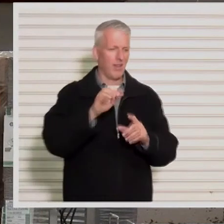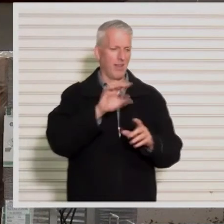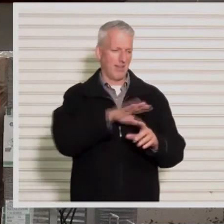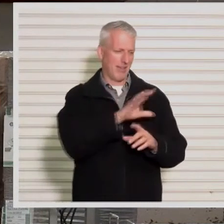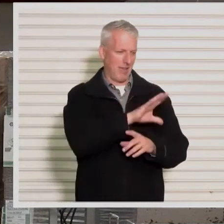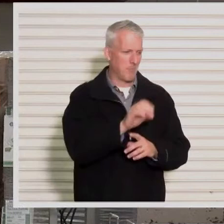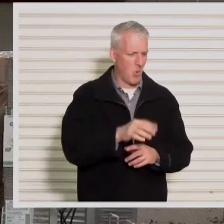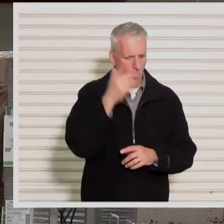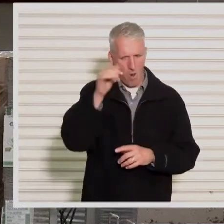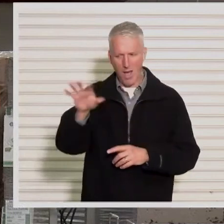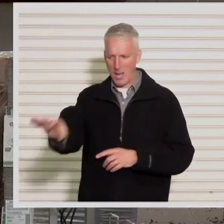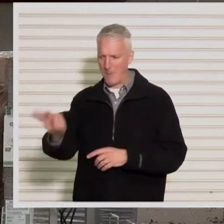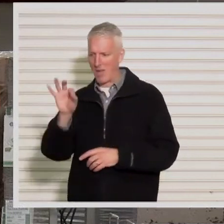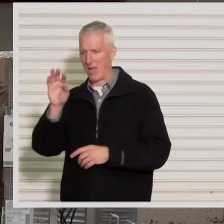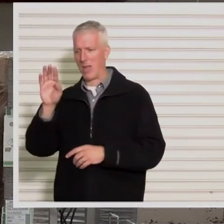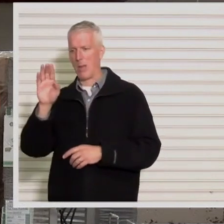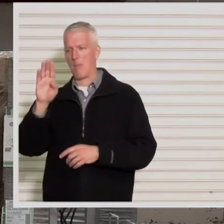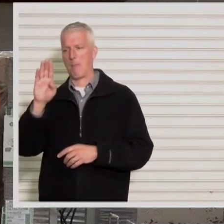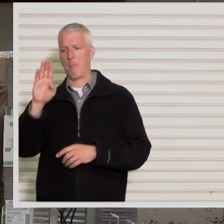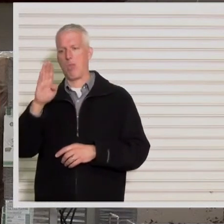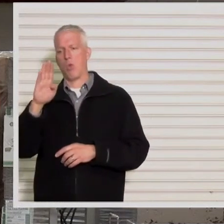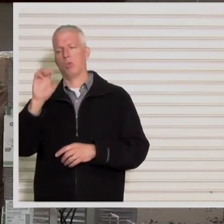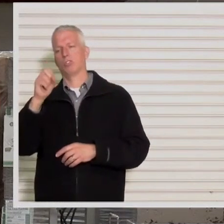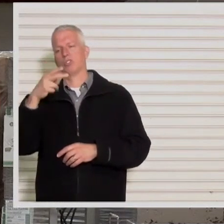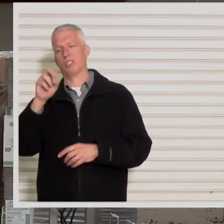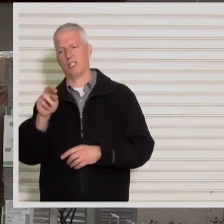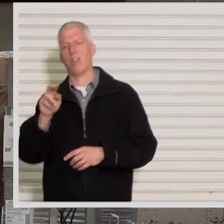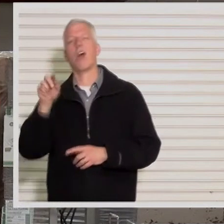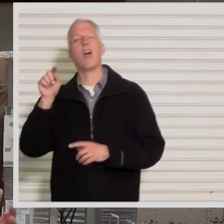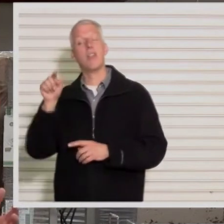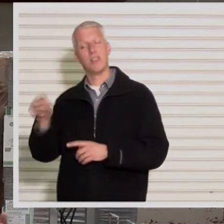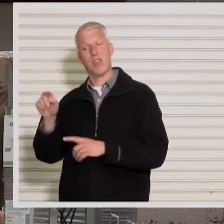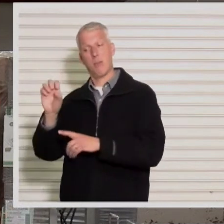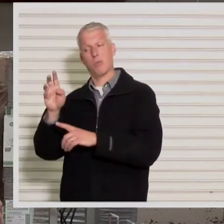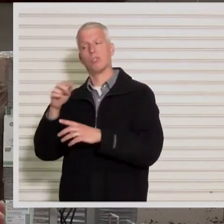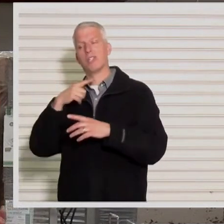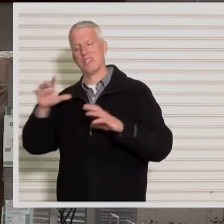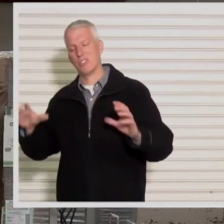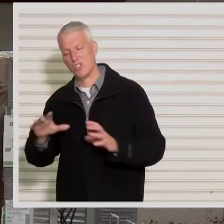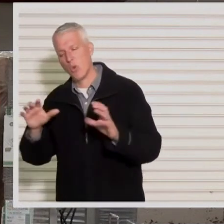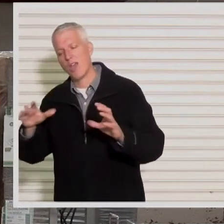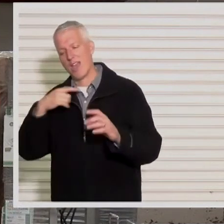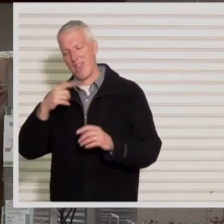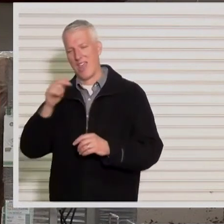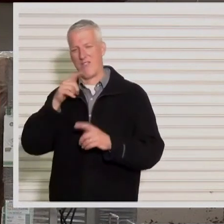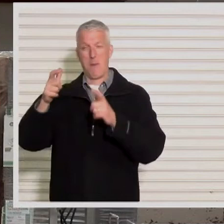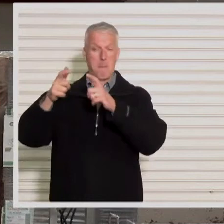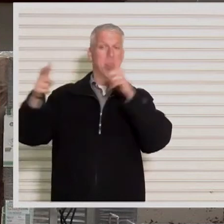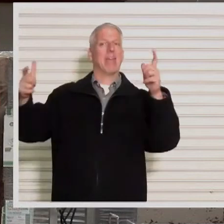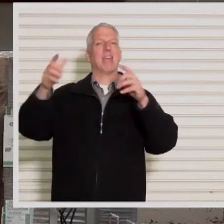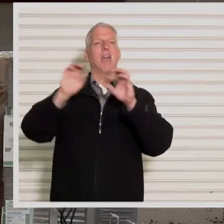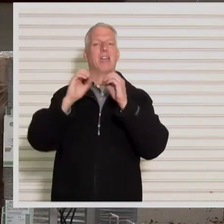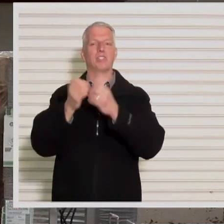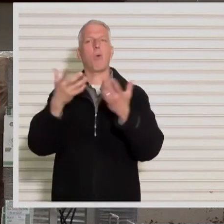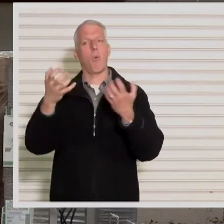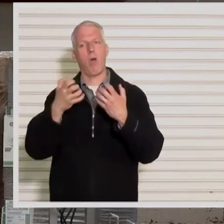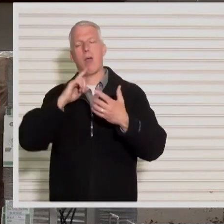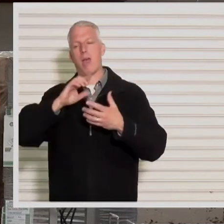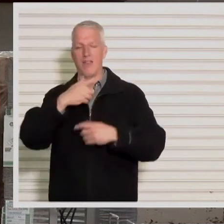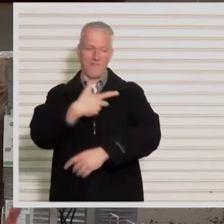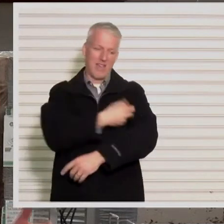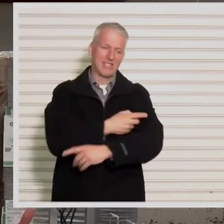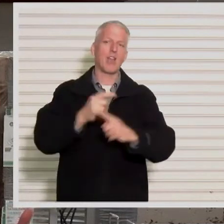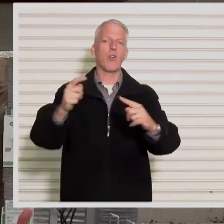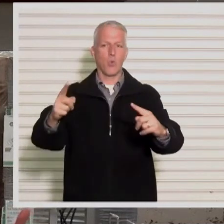They're doing this at no cost to the state. Blue Shield is a network of 63,000 plus physicians in